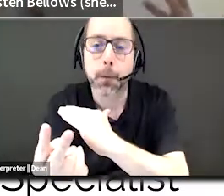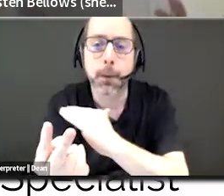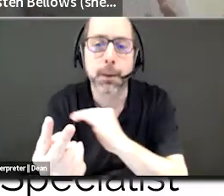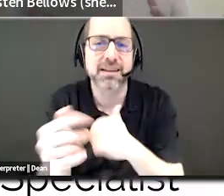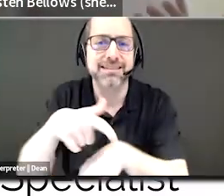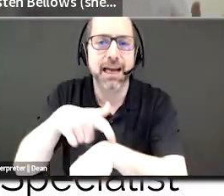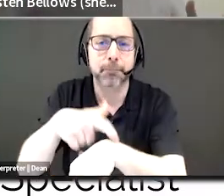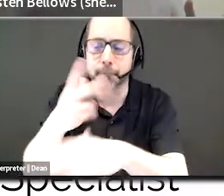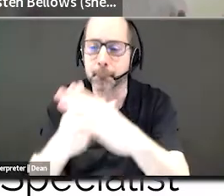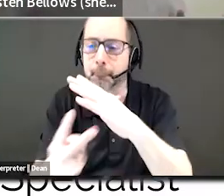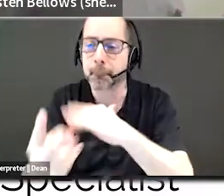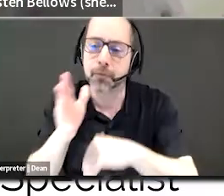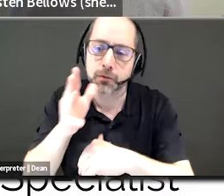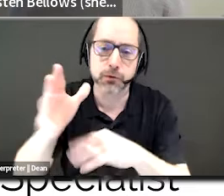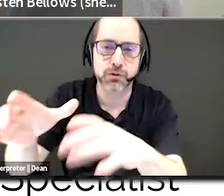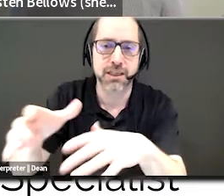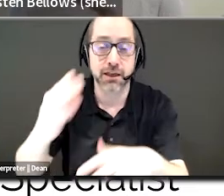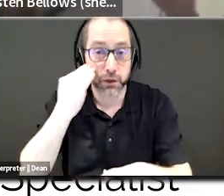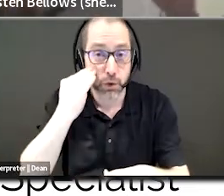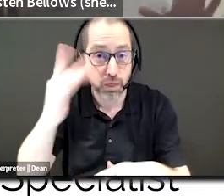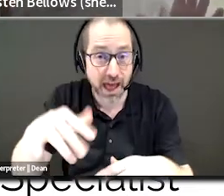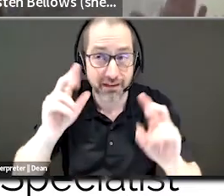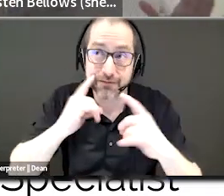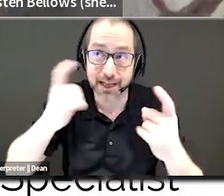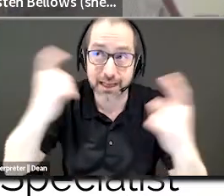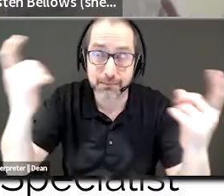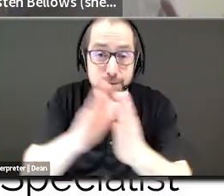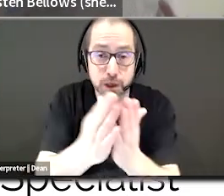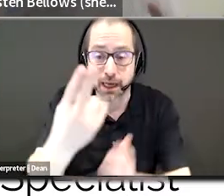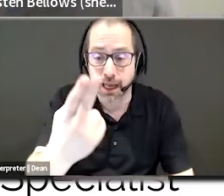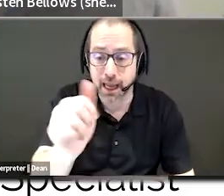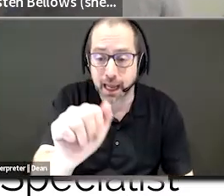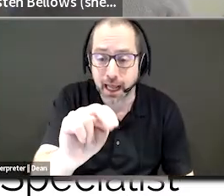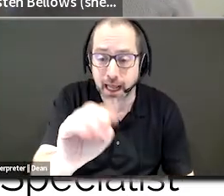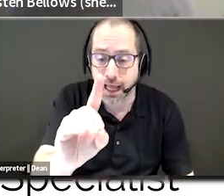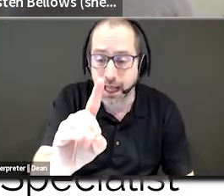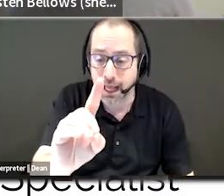like if anyone's familiar with The Handmaid's Tale, that's like a big dystopian novel I can think of